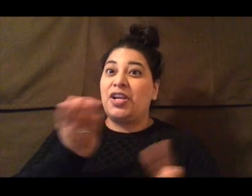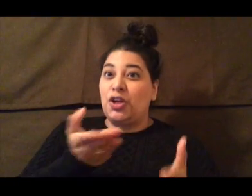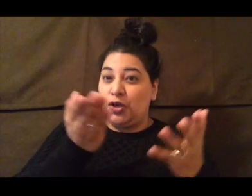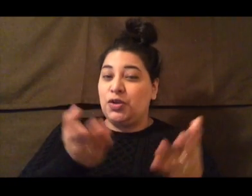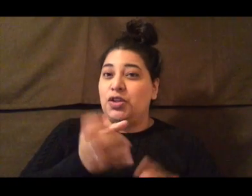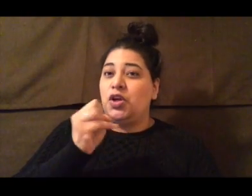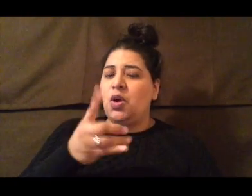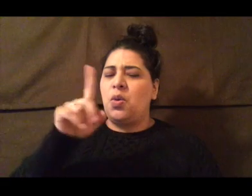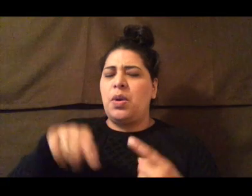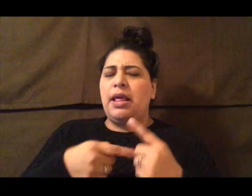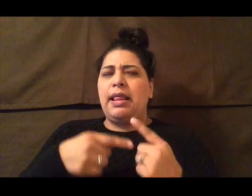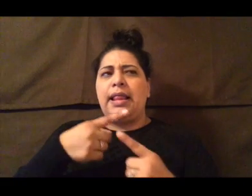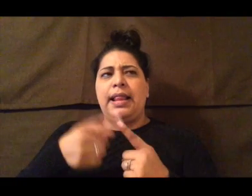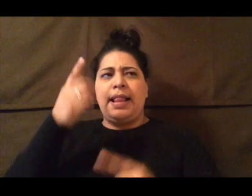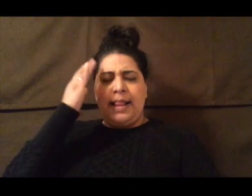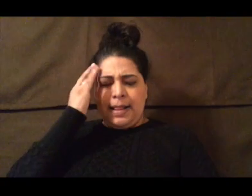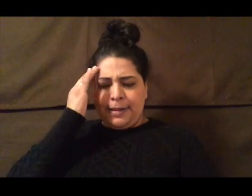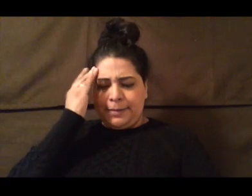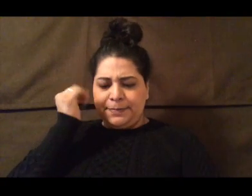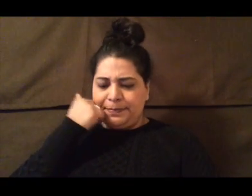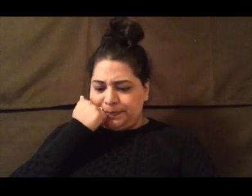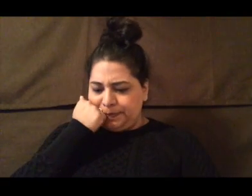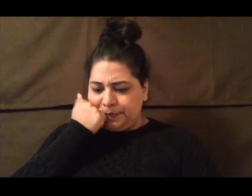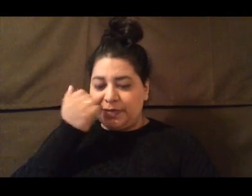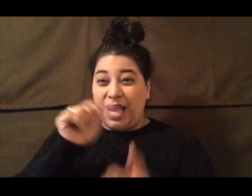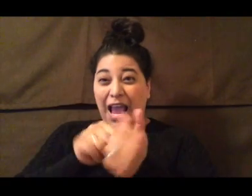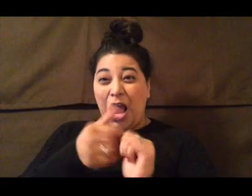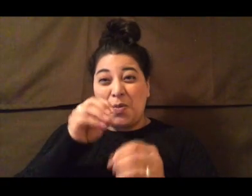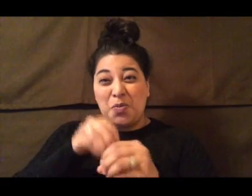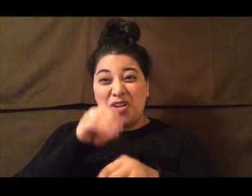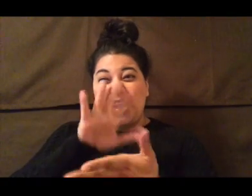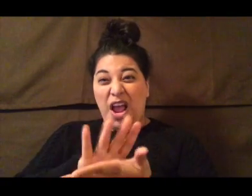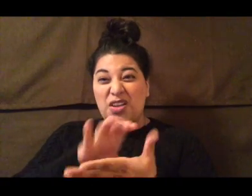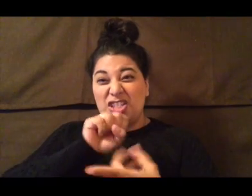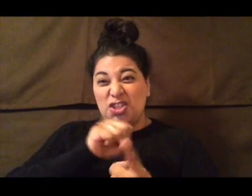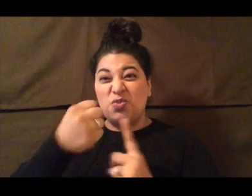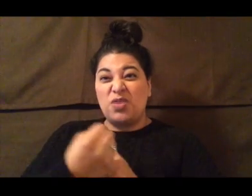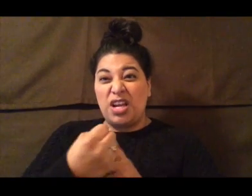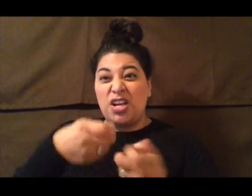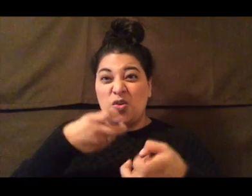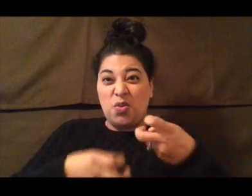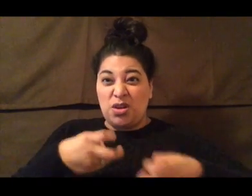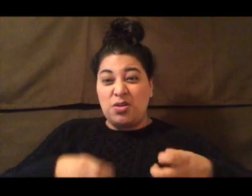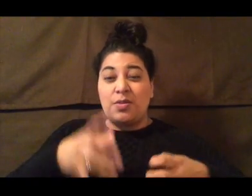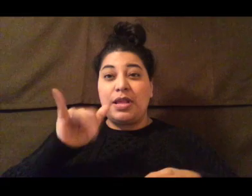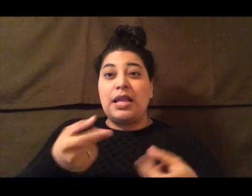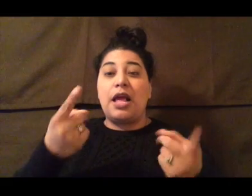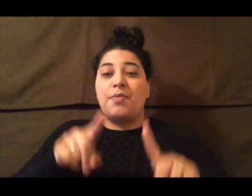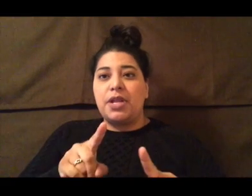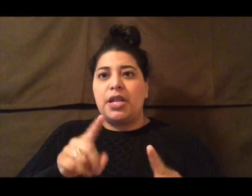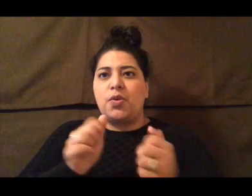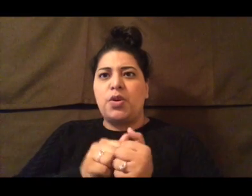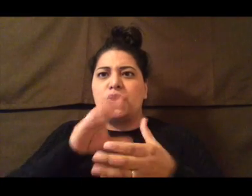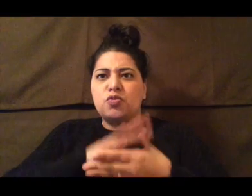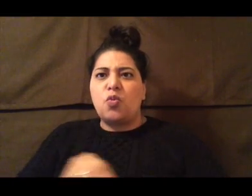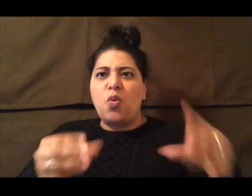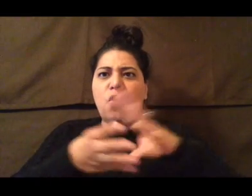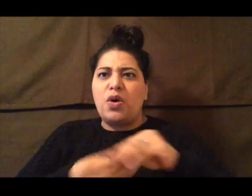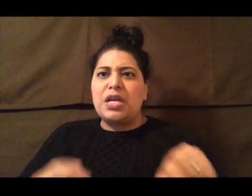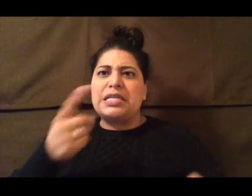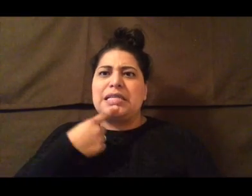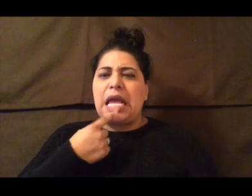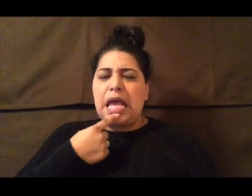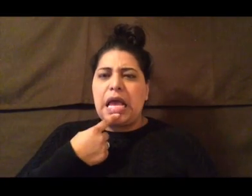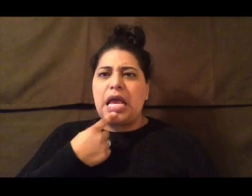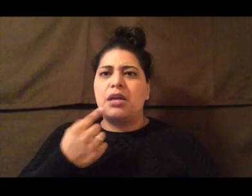this problem. So when I think about how to write just like a situation equation that's happening, like what the